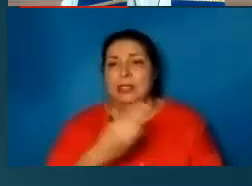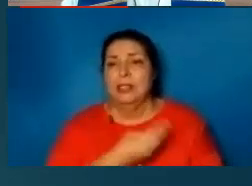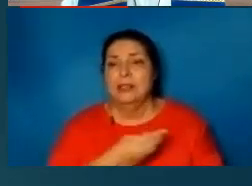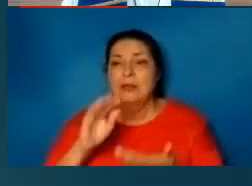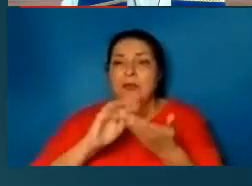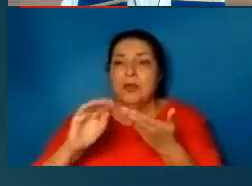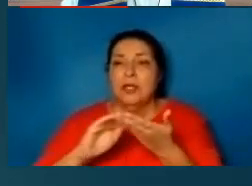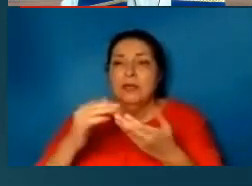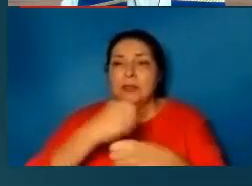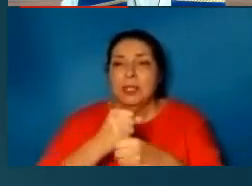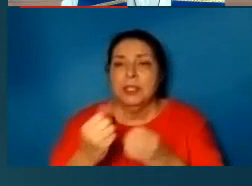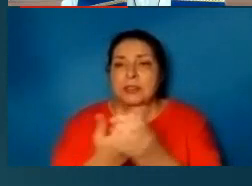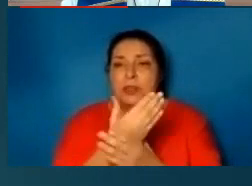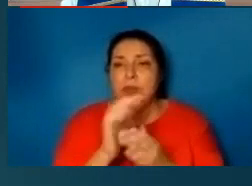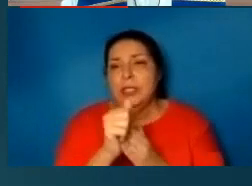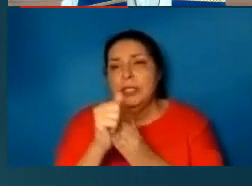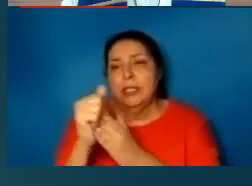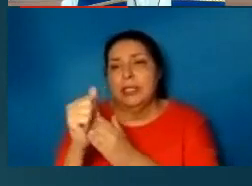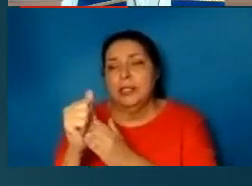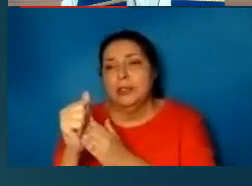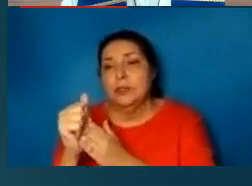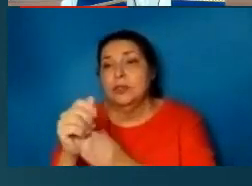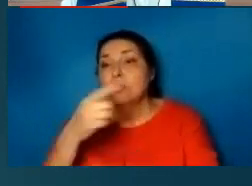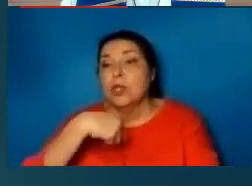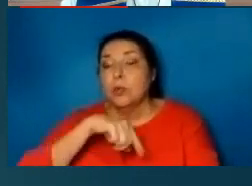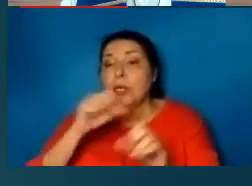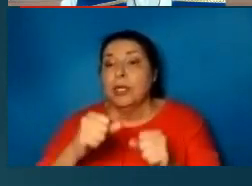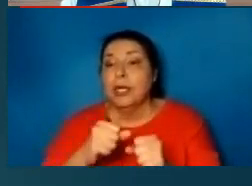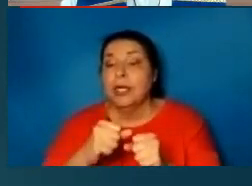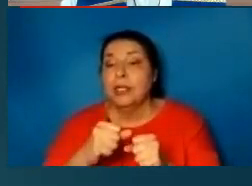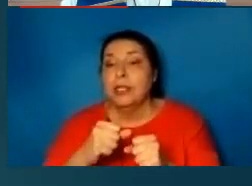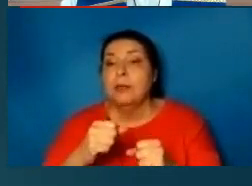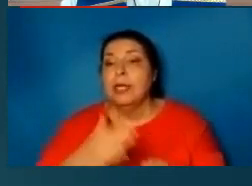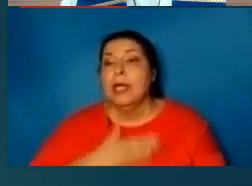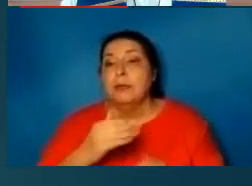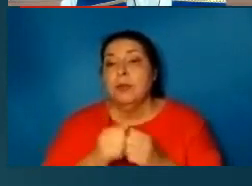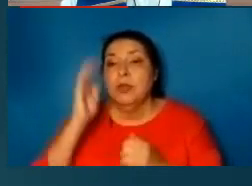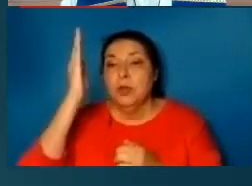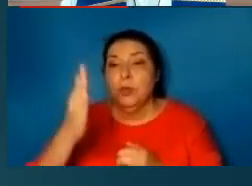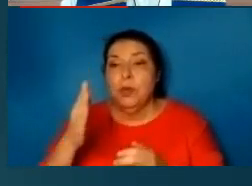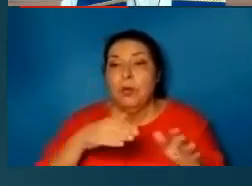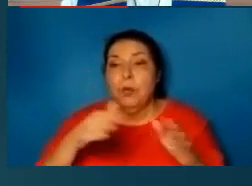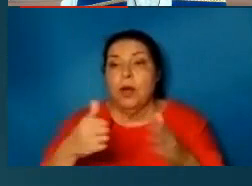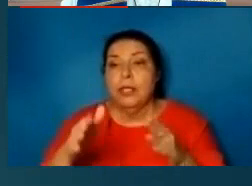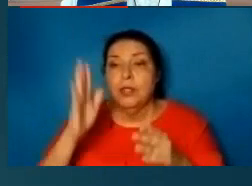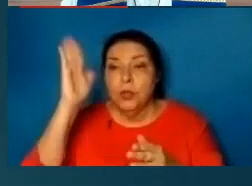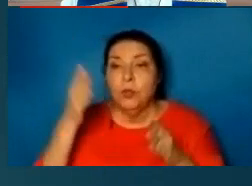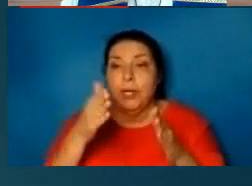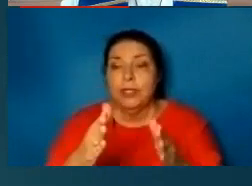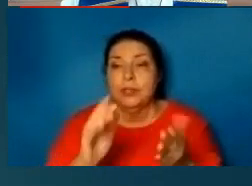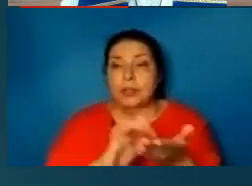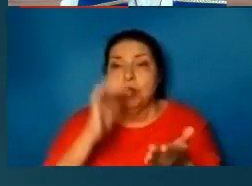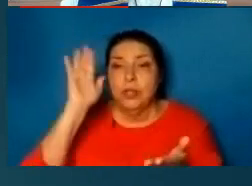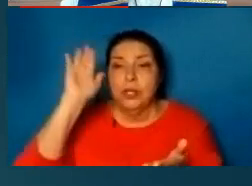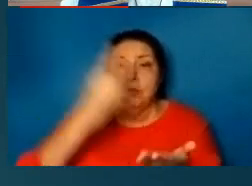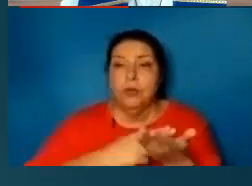us, renew us, and lead us, So that we may delight in your will, and walk in your ways, to the glory of your